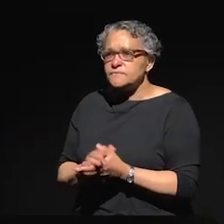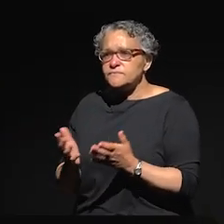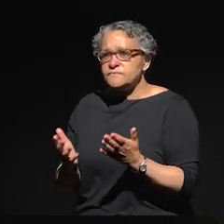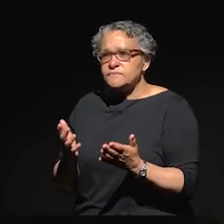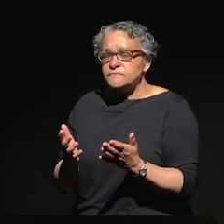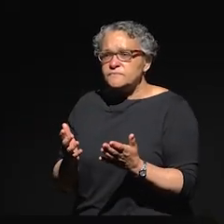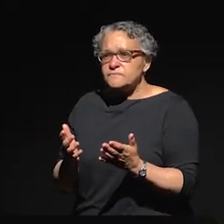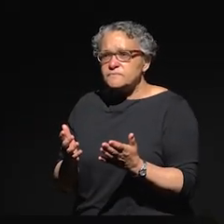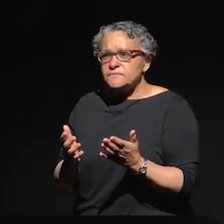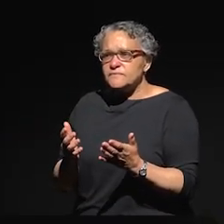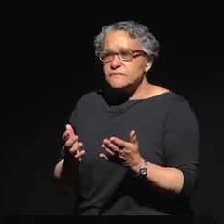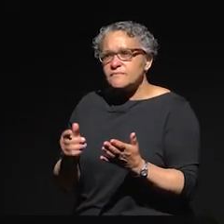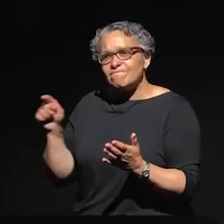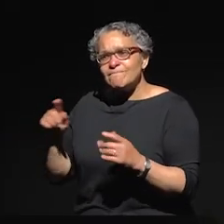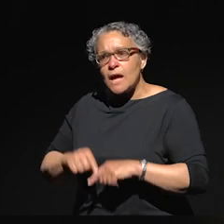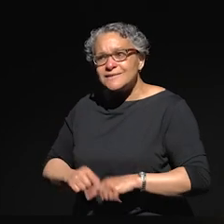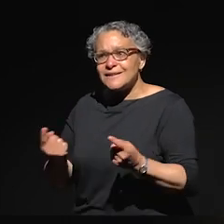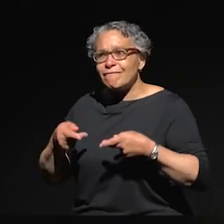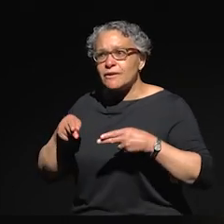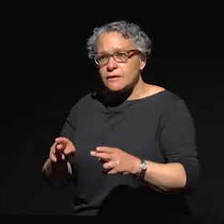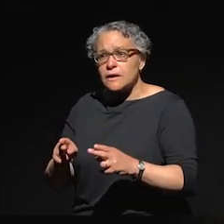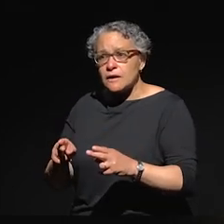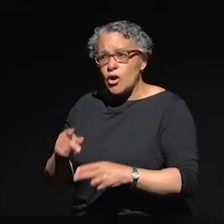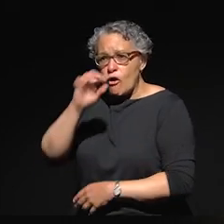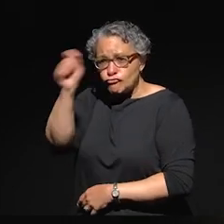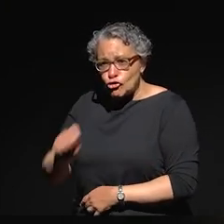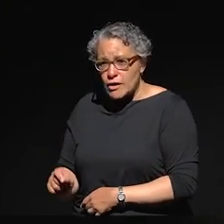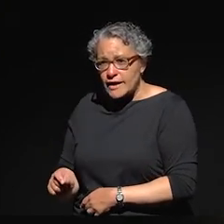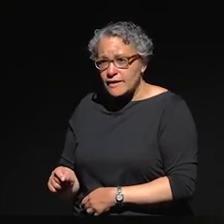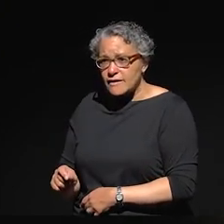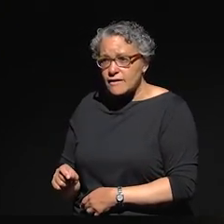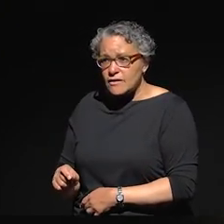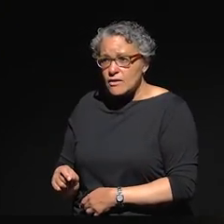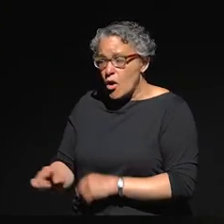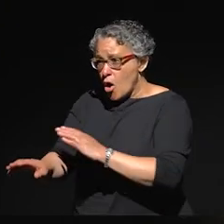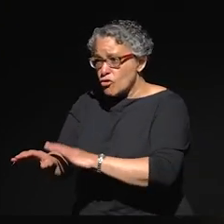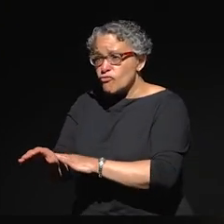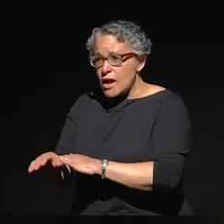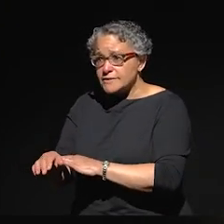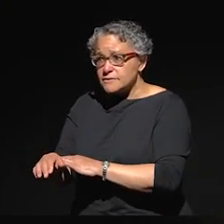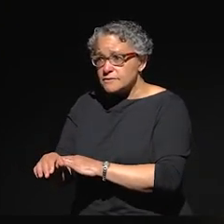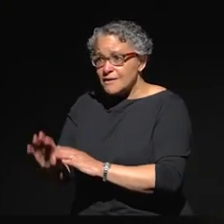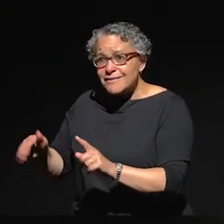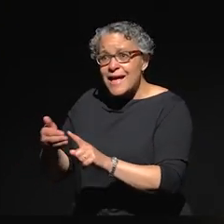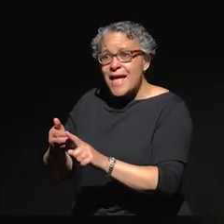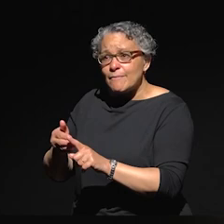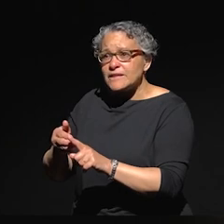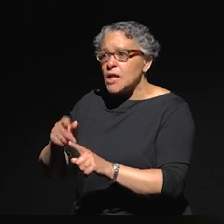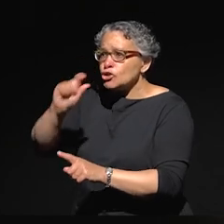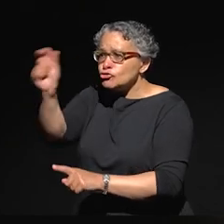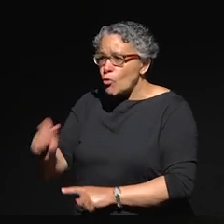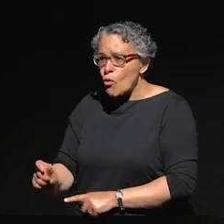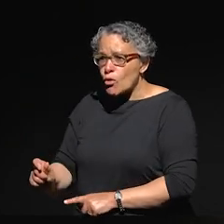And this is a different kind of drawing. This is a drawing meant for painting, the one on the right. It is a chalk drawing, the other is metal